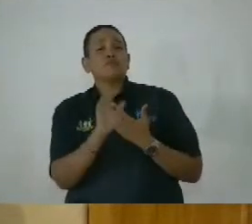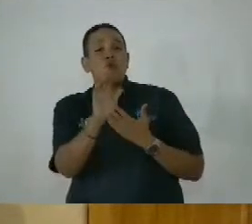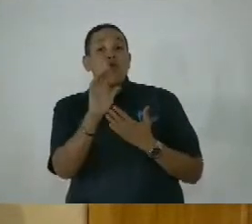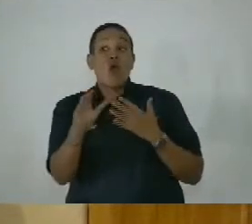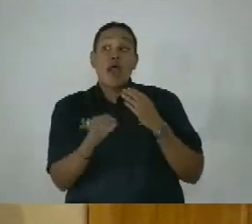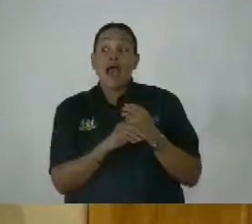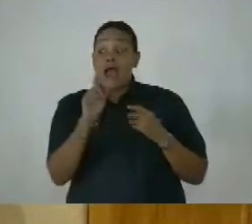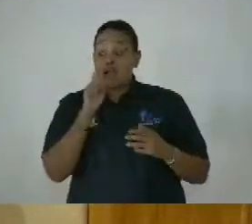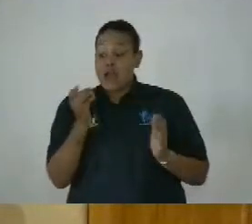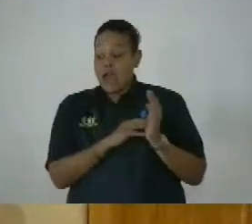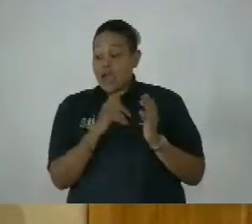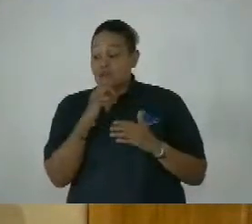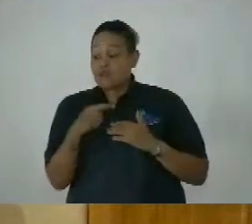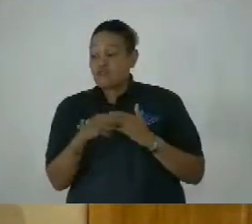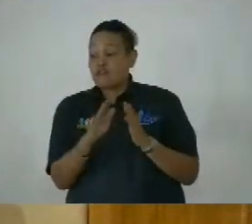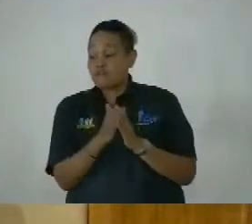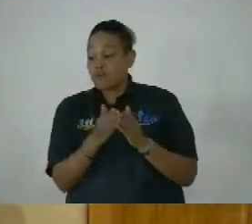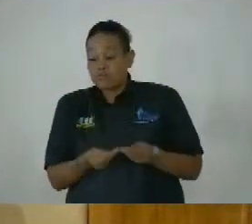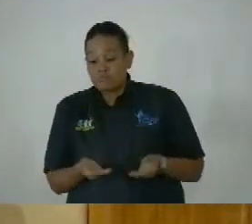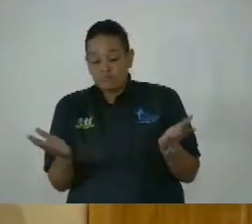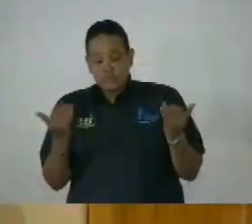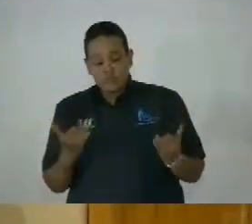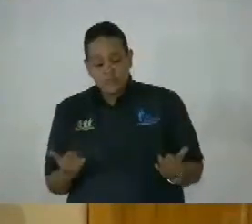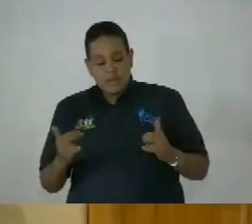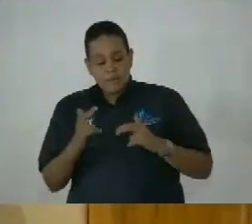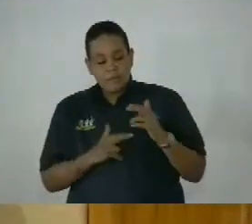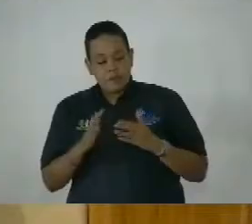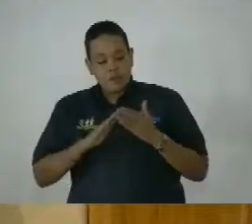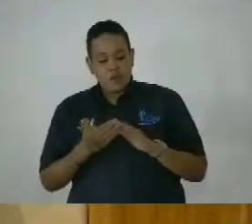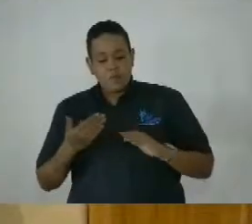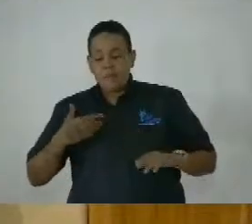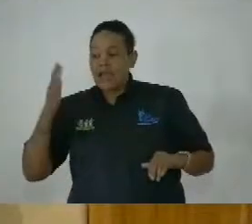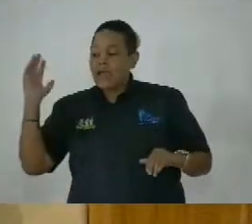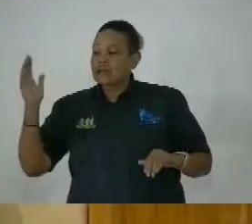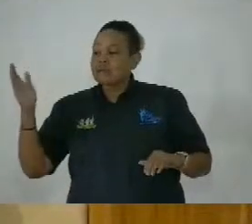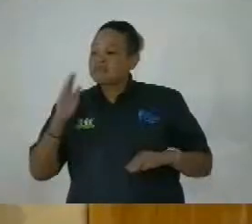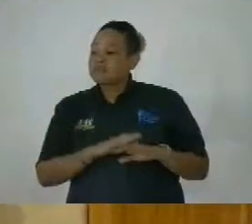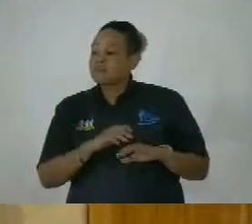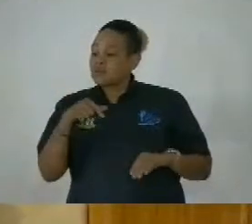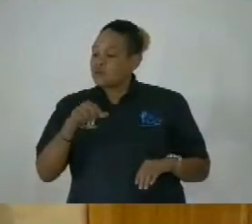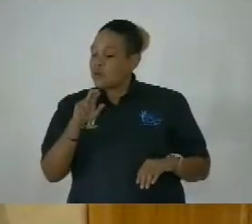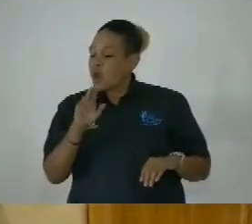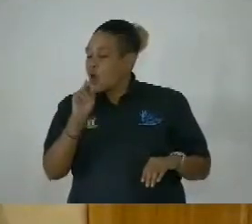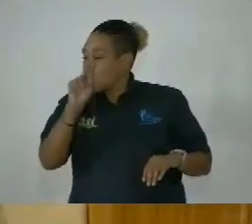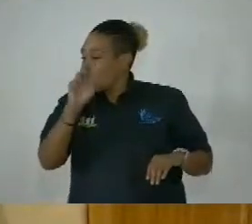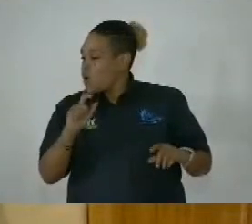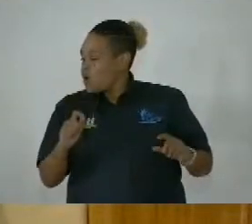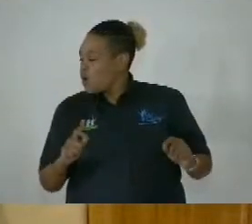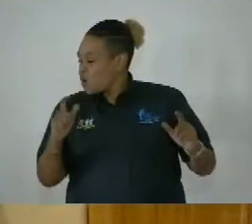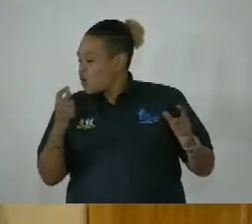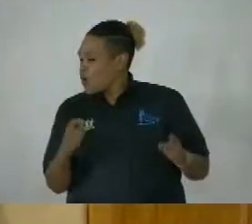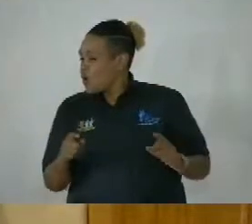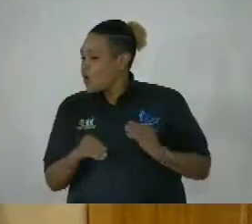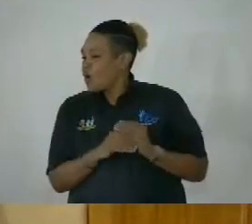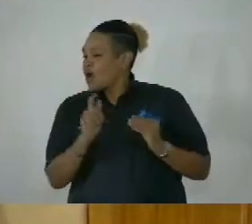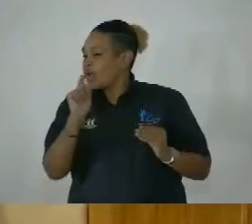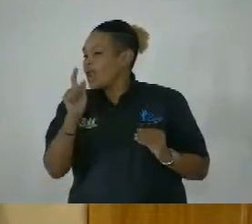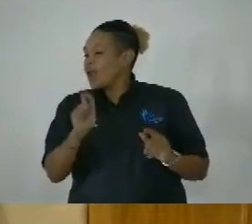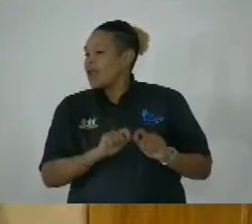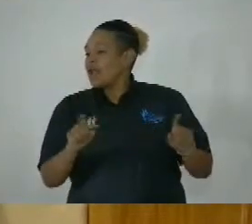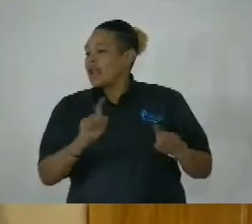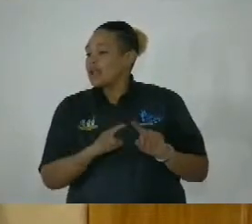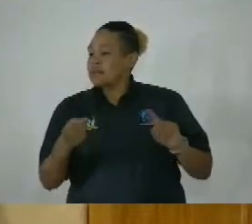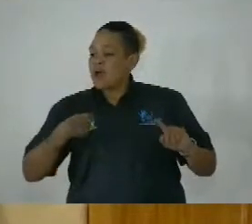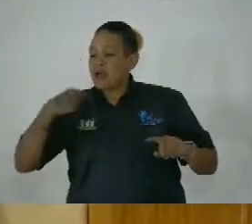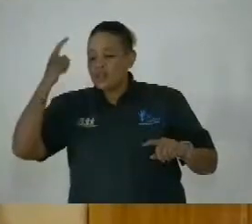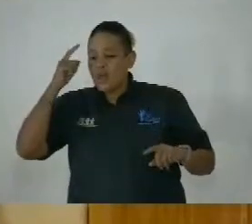Again, I refer you to the booklet we have published today. My speech will be in another, is on the QR, that will be set out a bit later, but I thought it would be